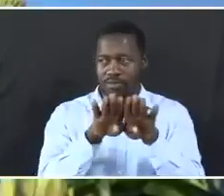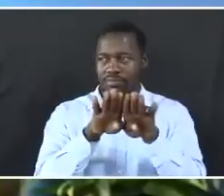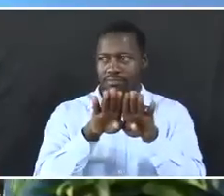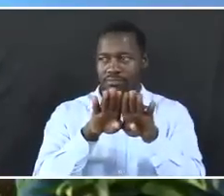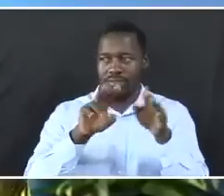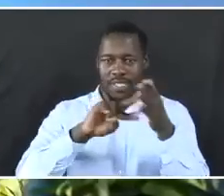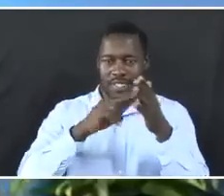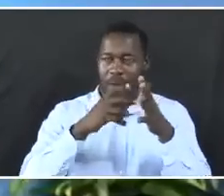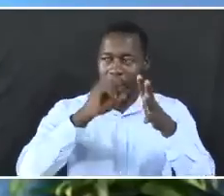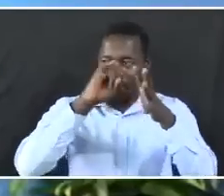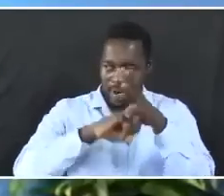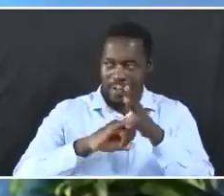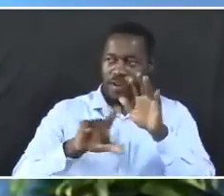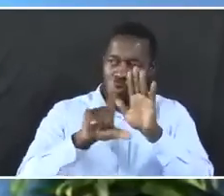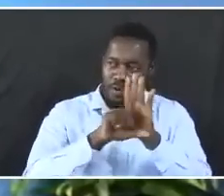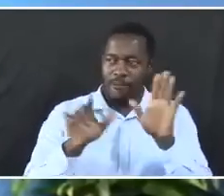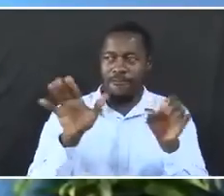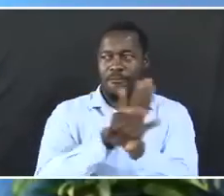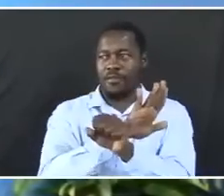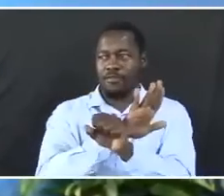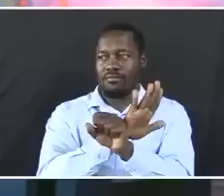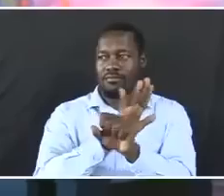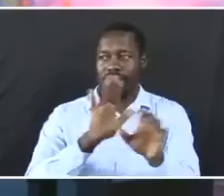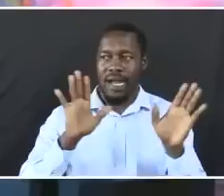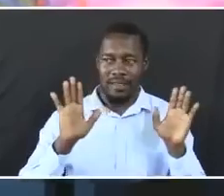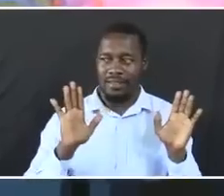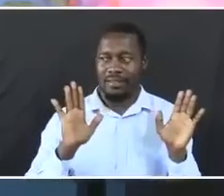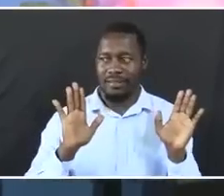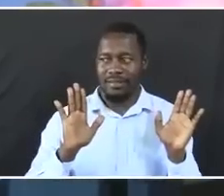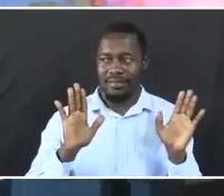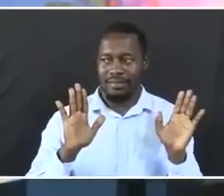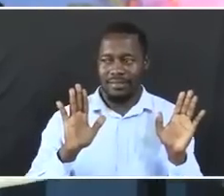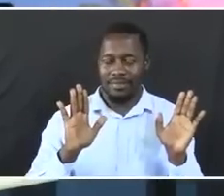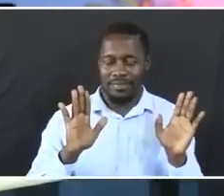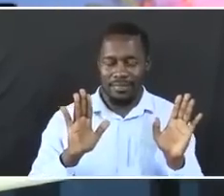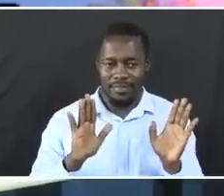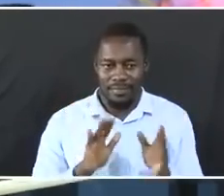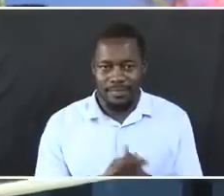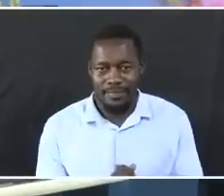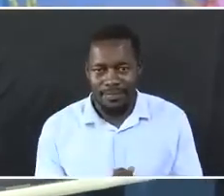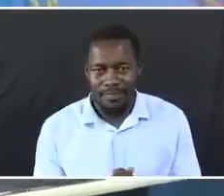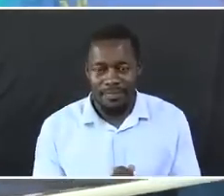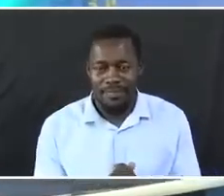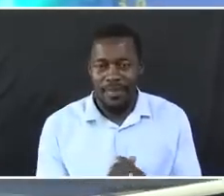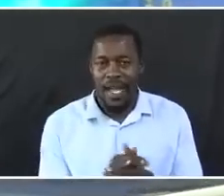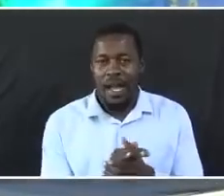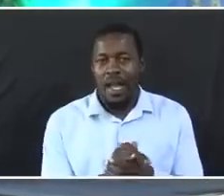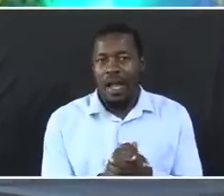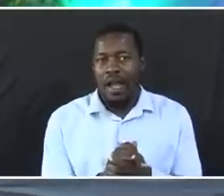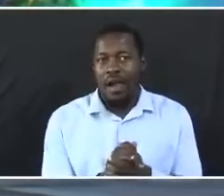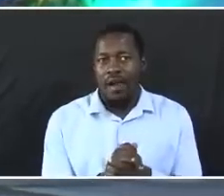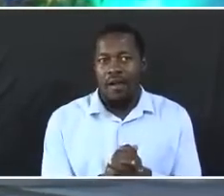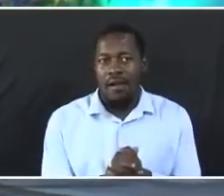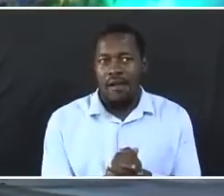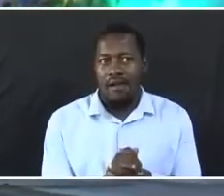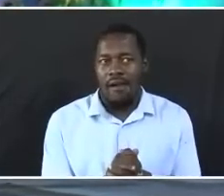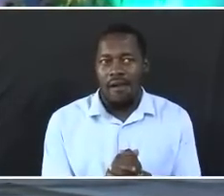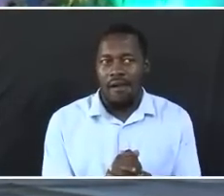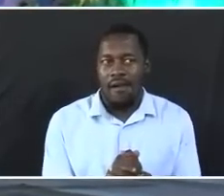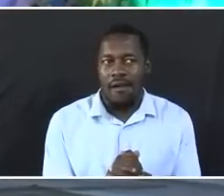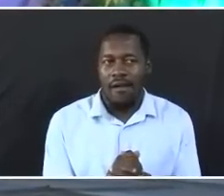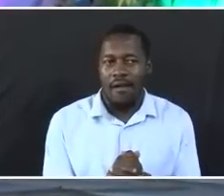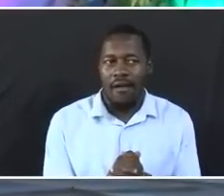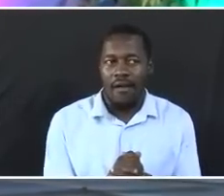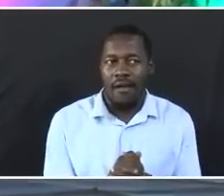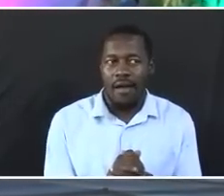Lord. But I would advise, Paul is saying, she is happier when she